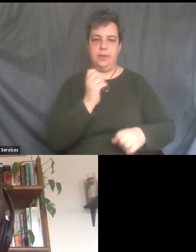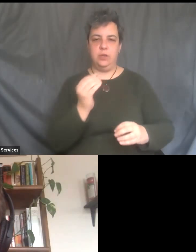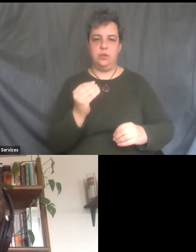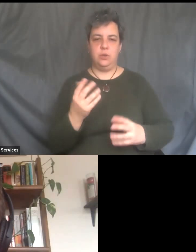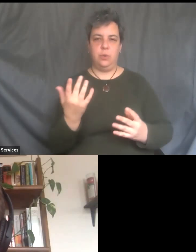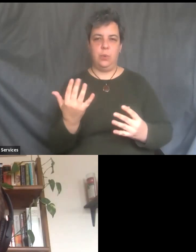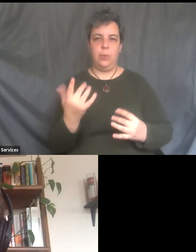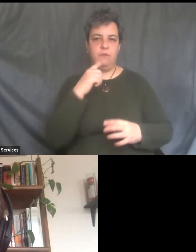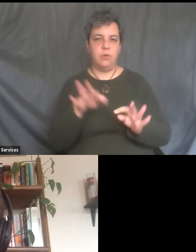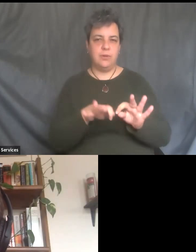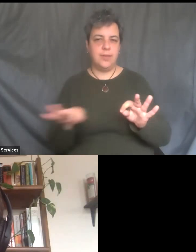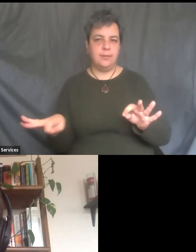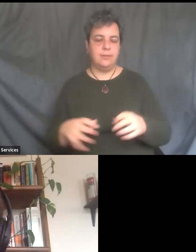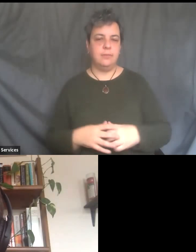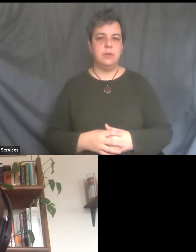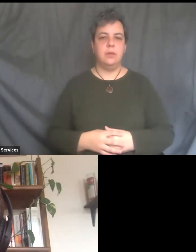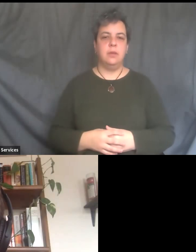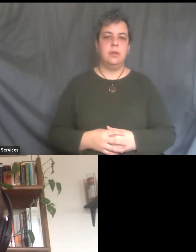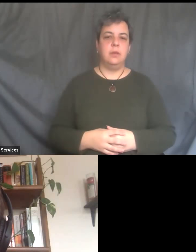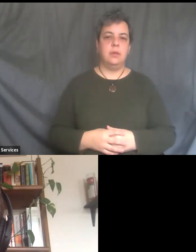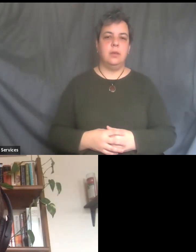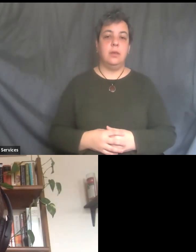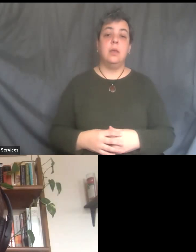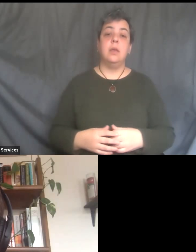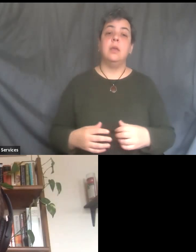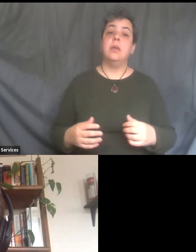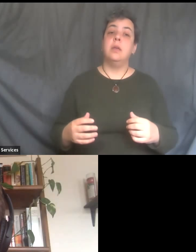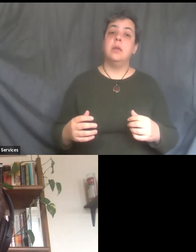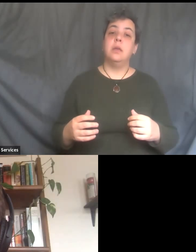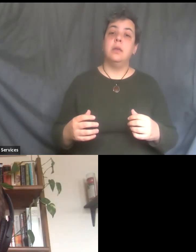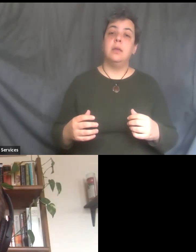due out to be taken.